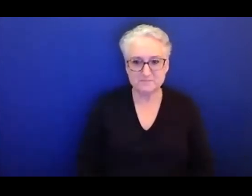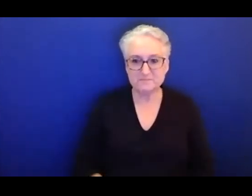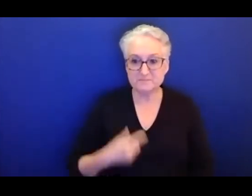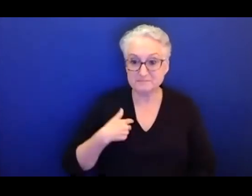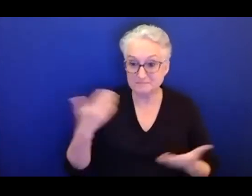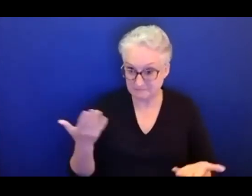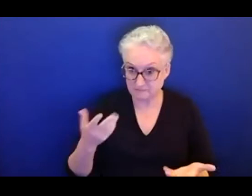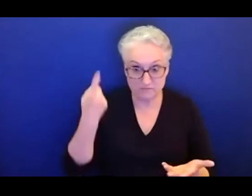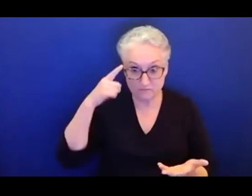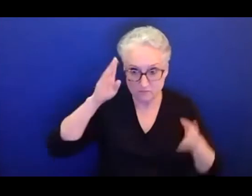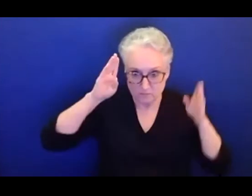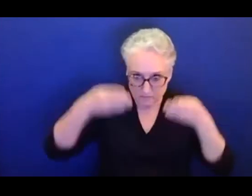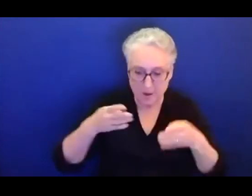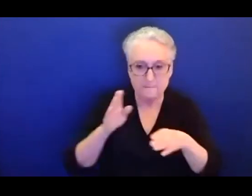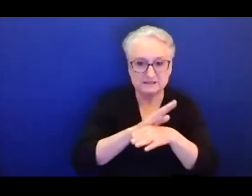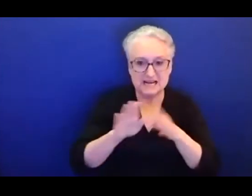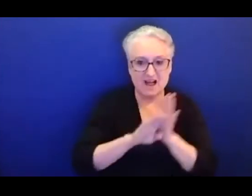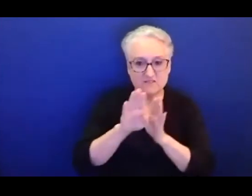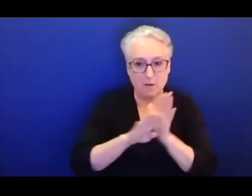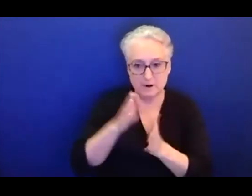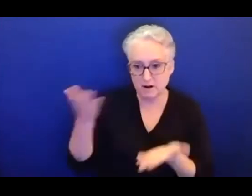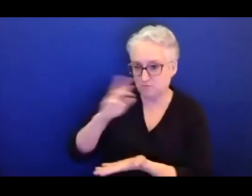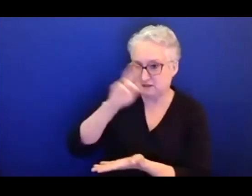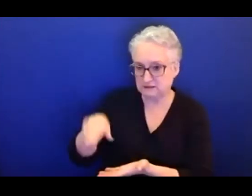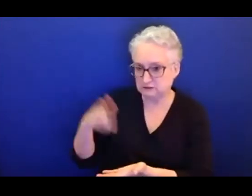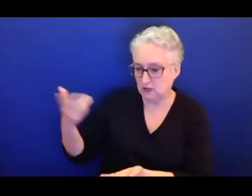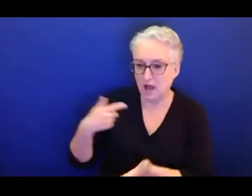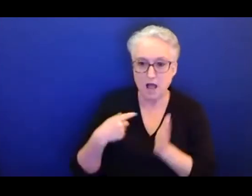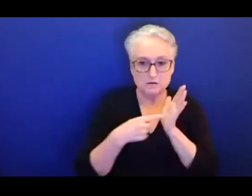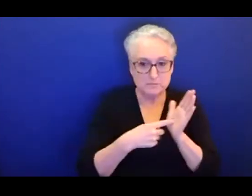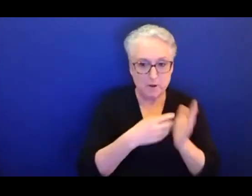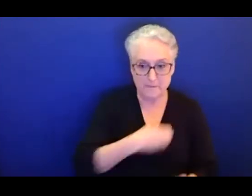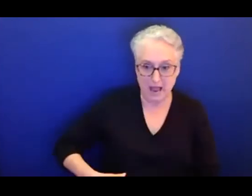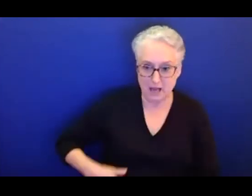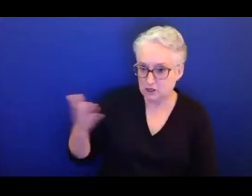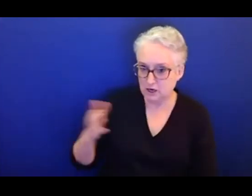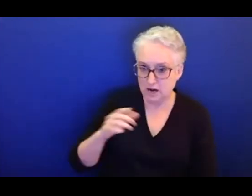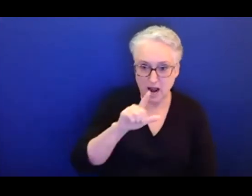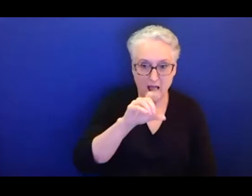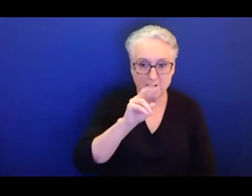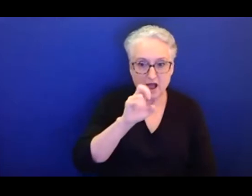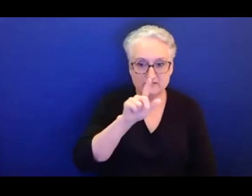to welcome you to tonight's edition of the city's virtual community update series. Tonight, we'll be discussing the